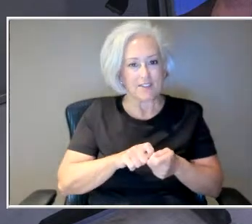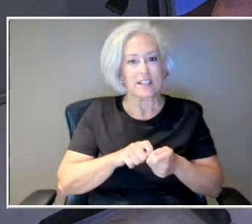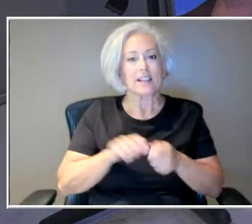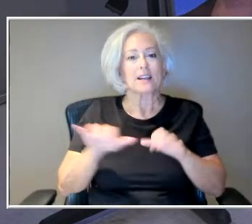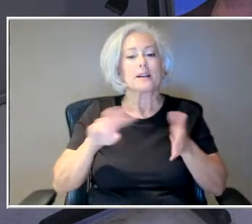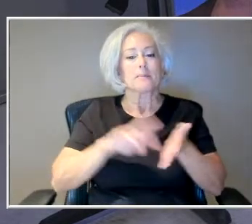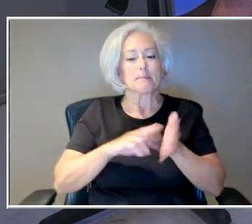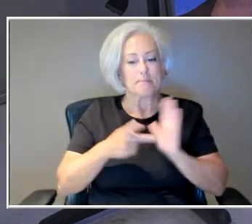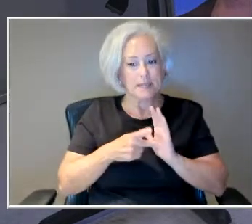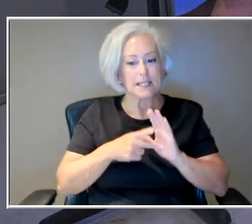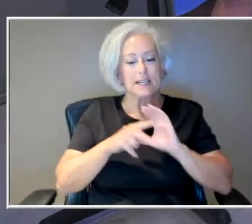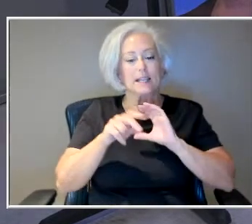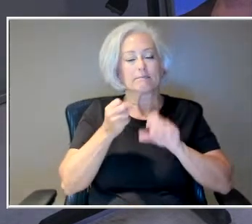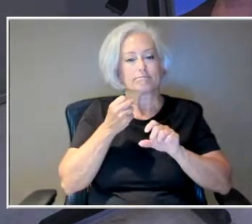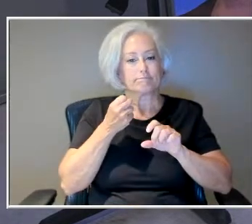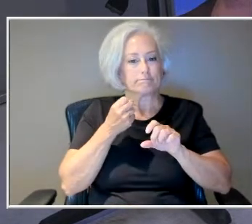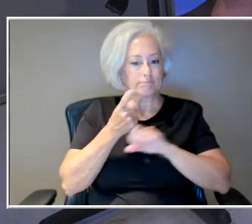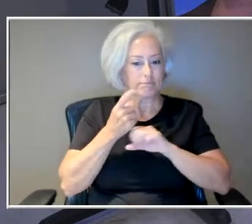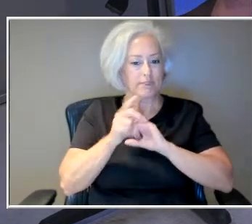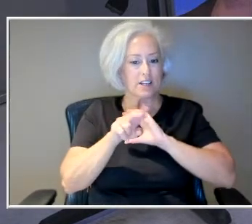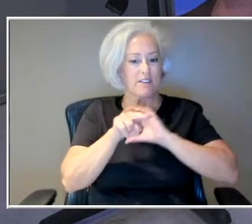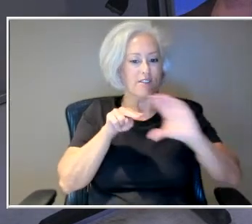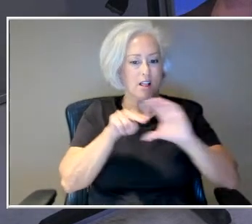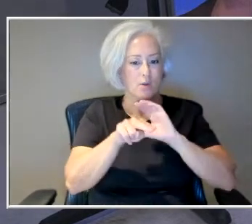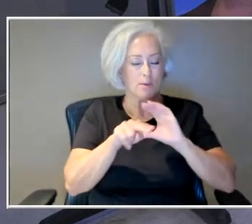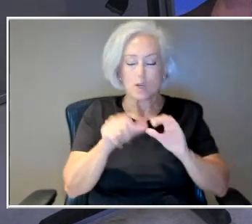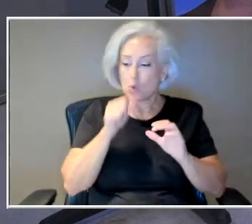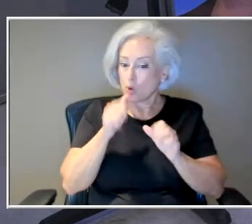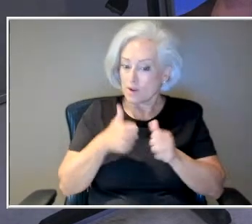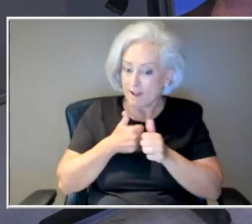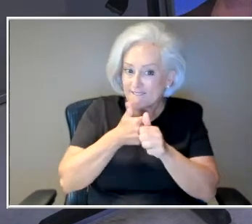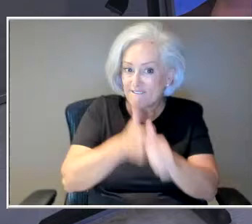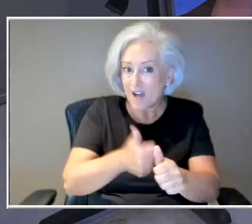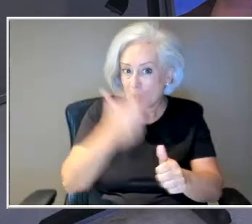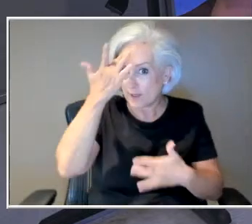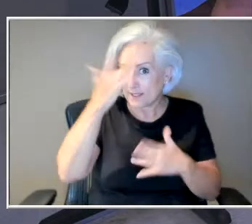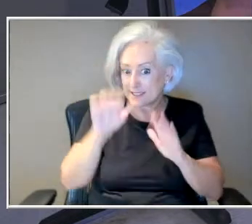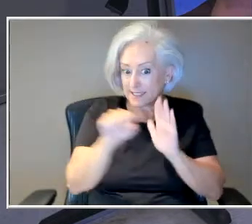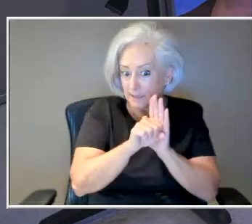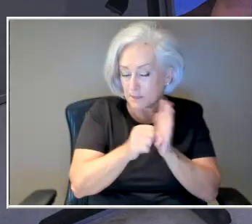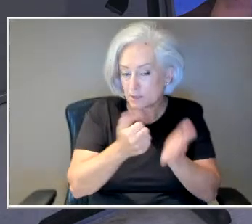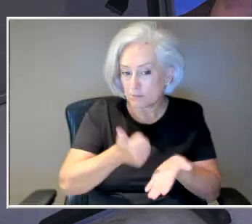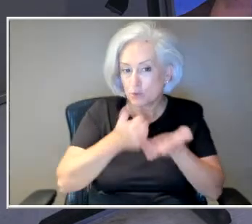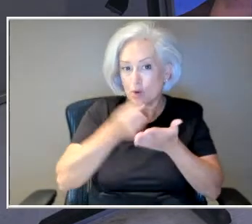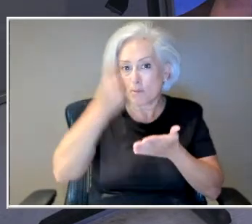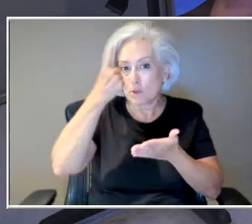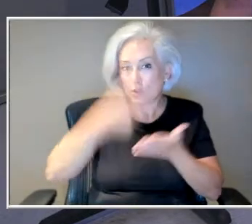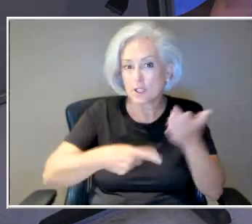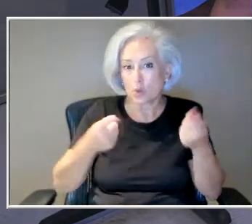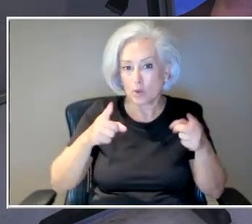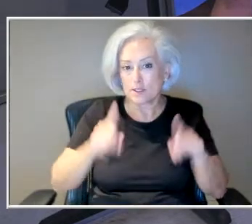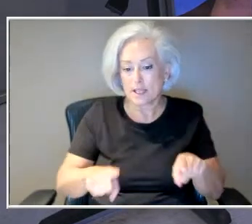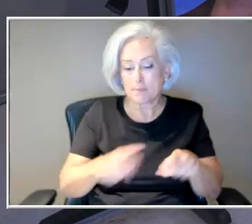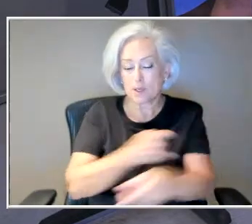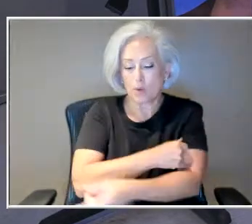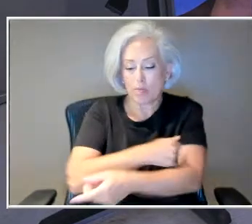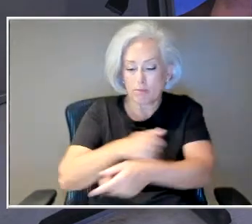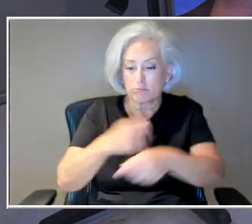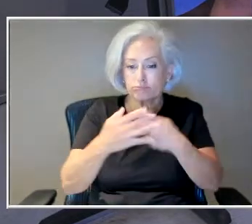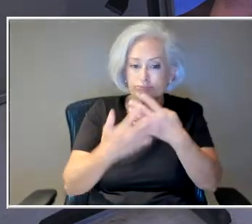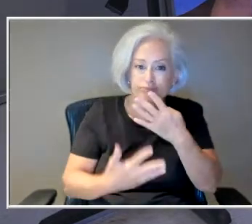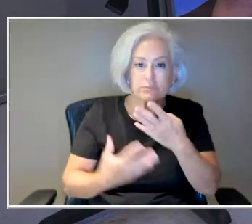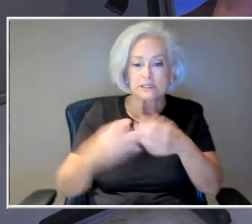remember, we're not really following a symptom to understand what's going on with the blood vessels in the brain. We need to follow with